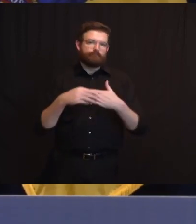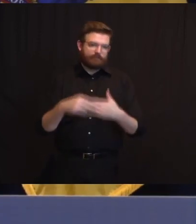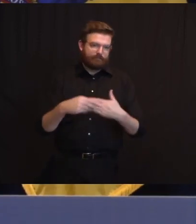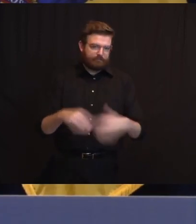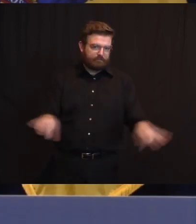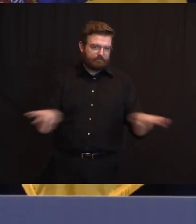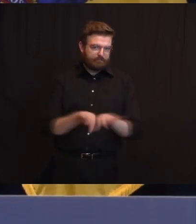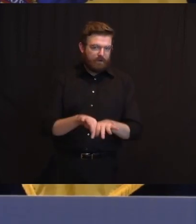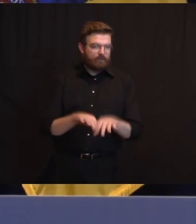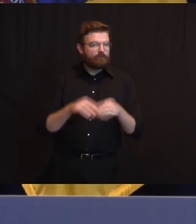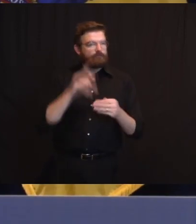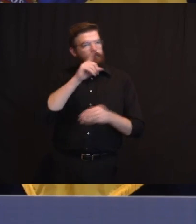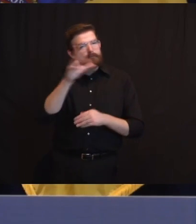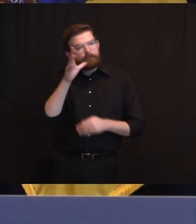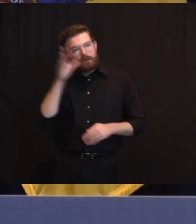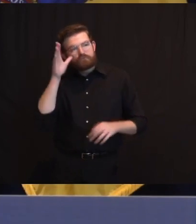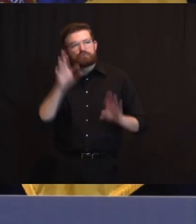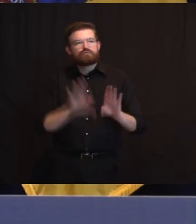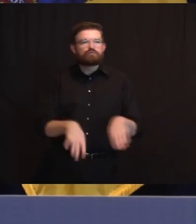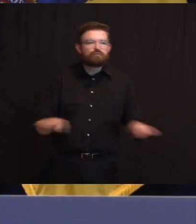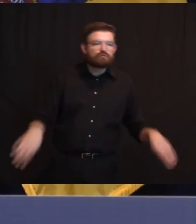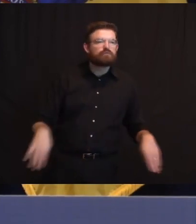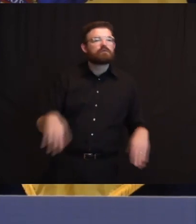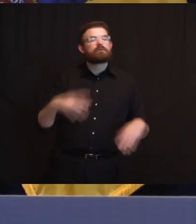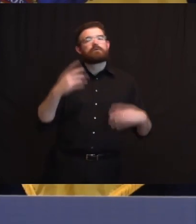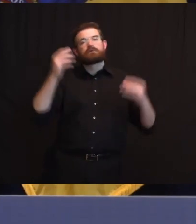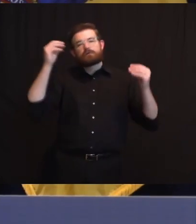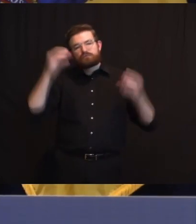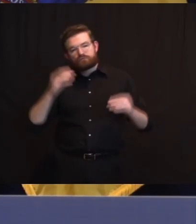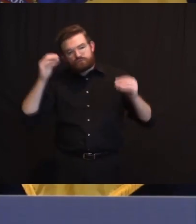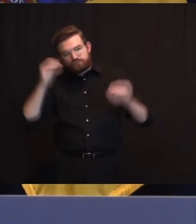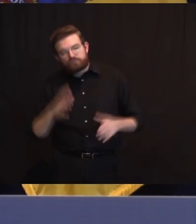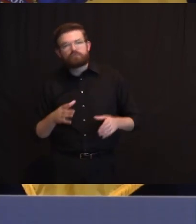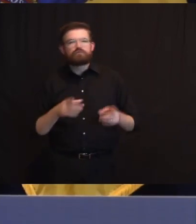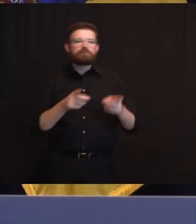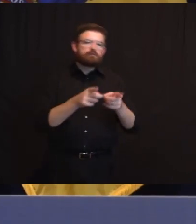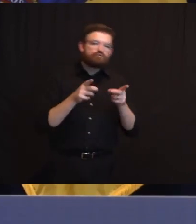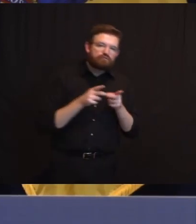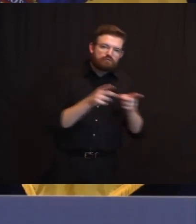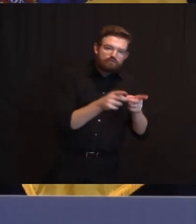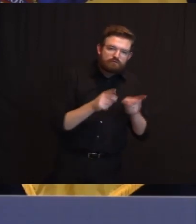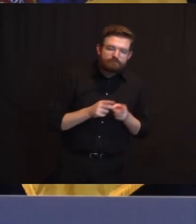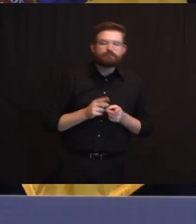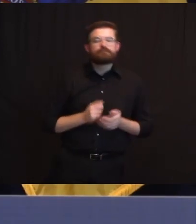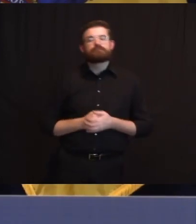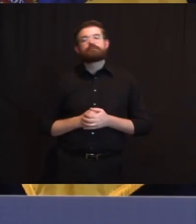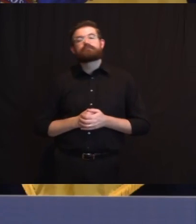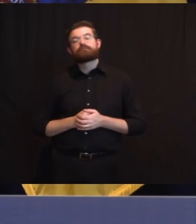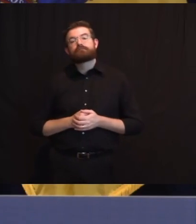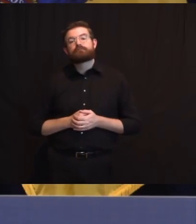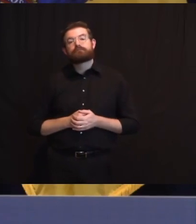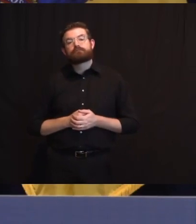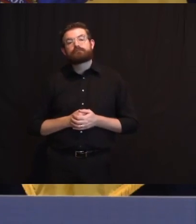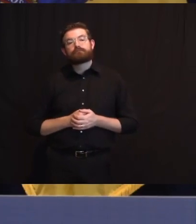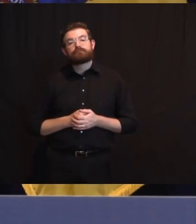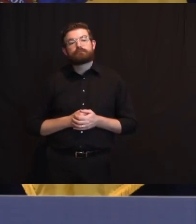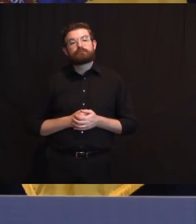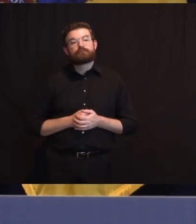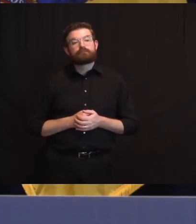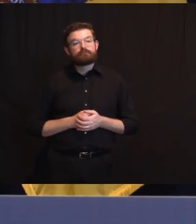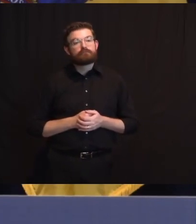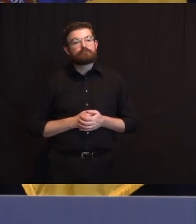kids, educators, districts as much flexibility, particularly as new facts present themselves. So Kevin and